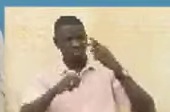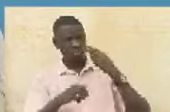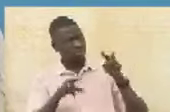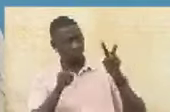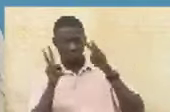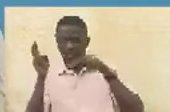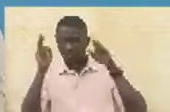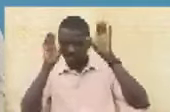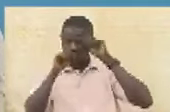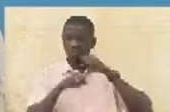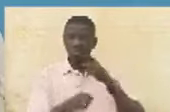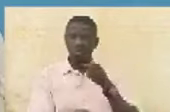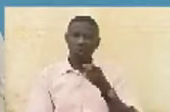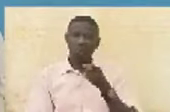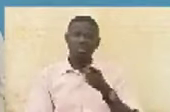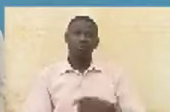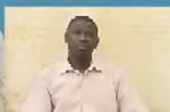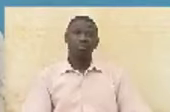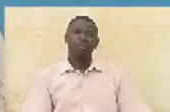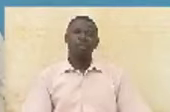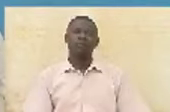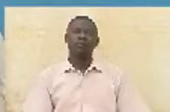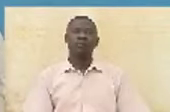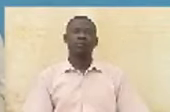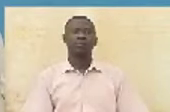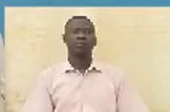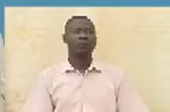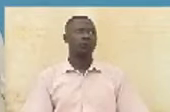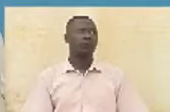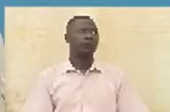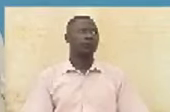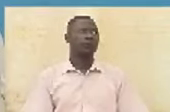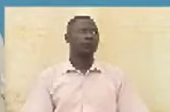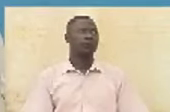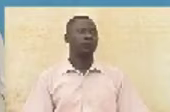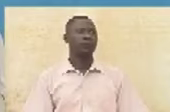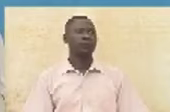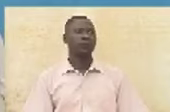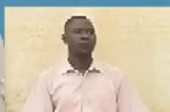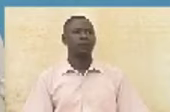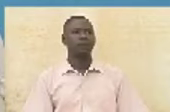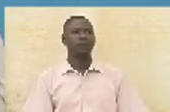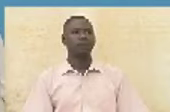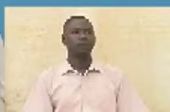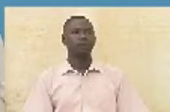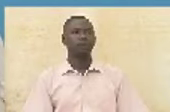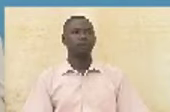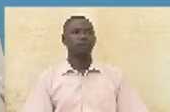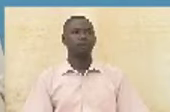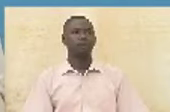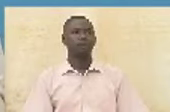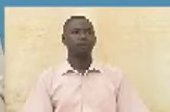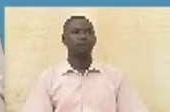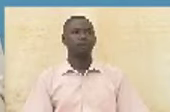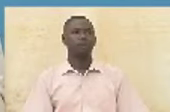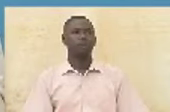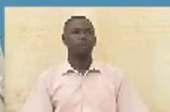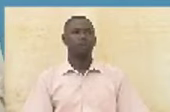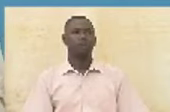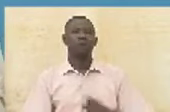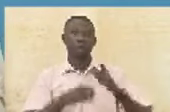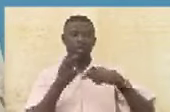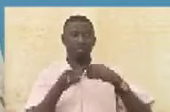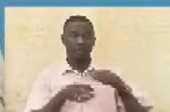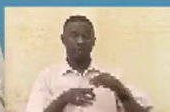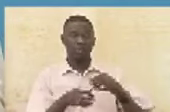rimba ibuka kalamu ta ni ko me yem ni boita ida ko ku ne ku kalamu ta fa samo. Well, after taking